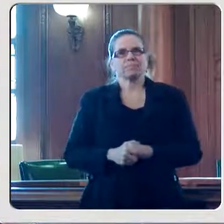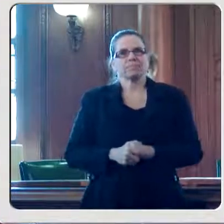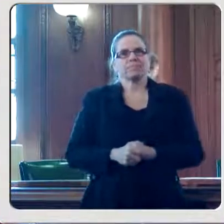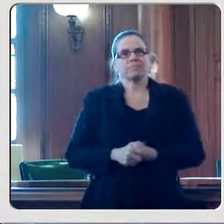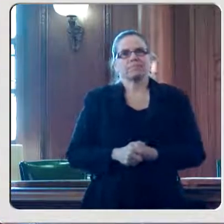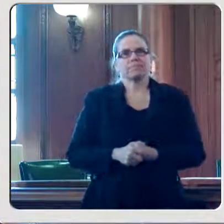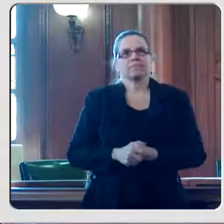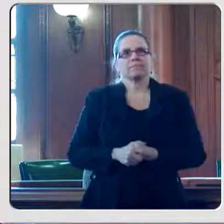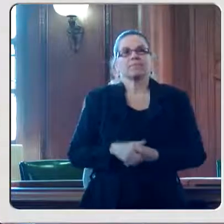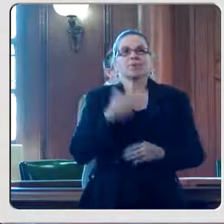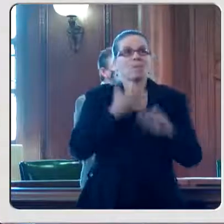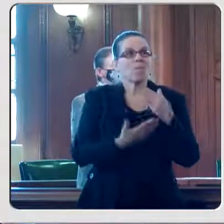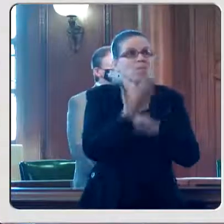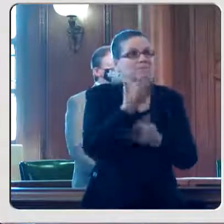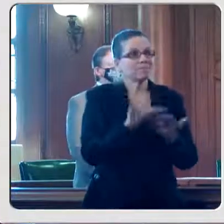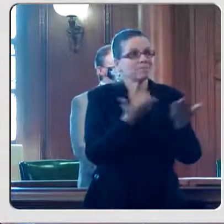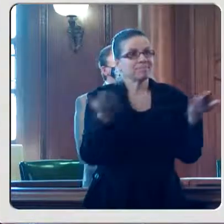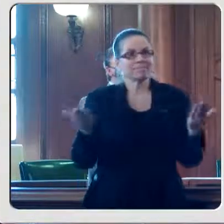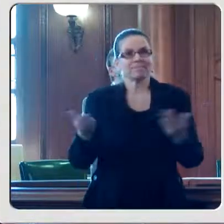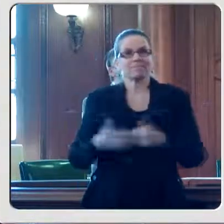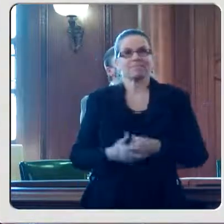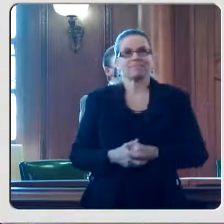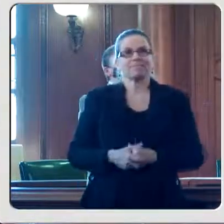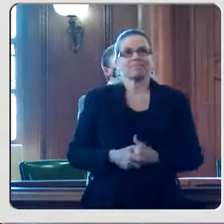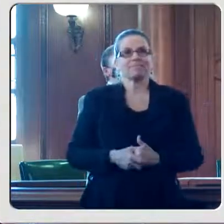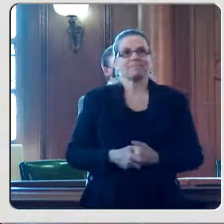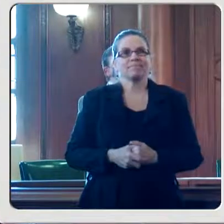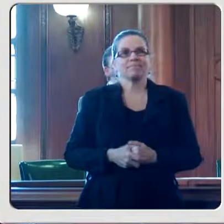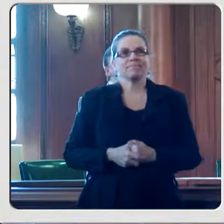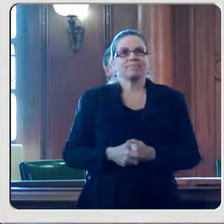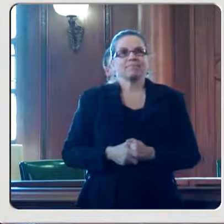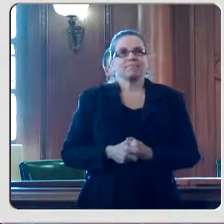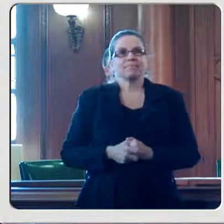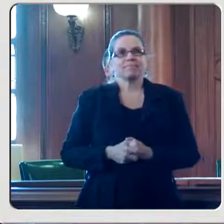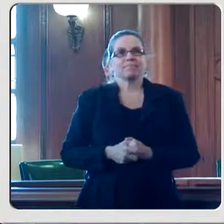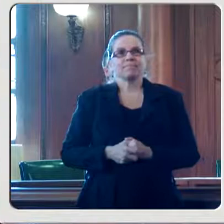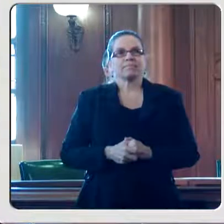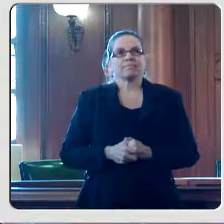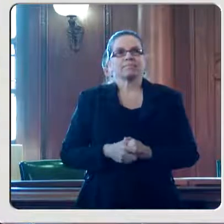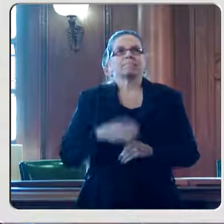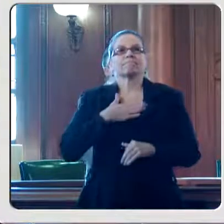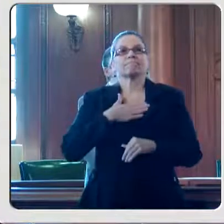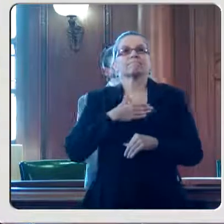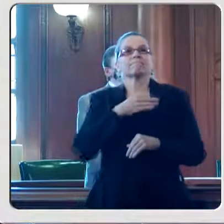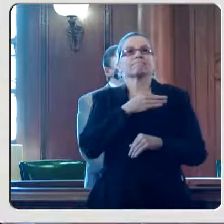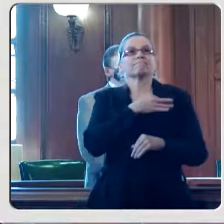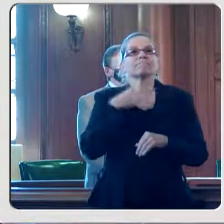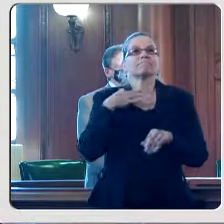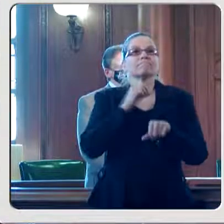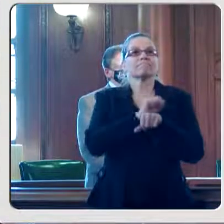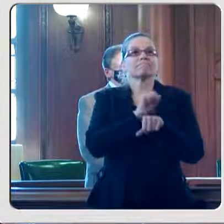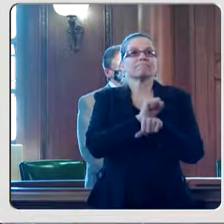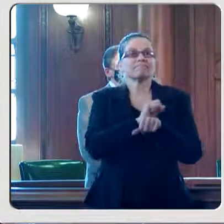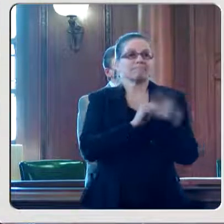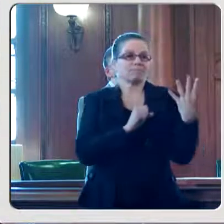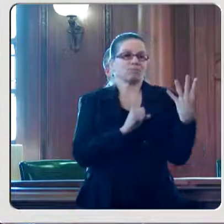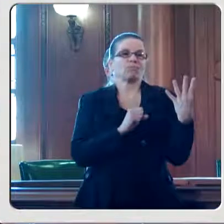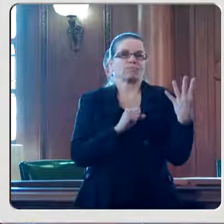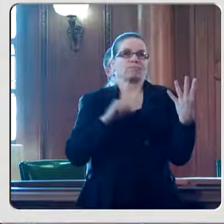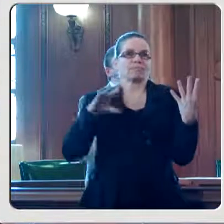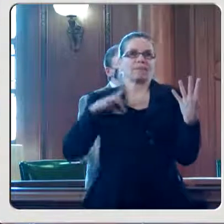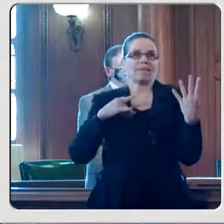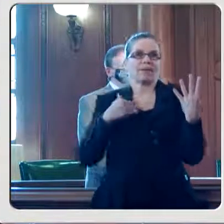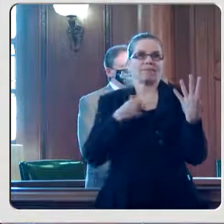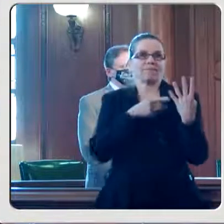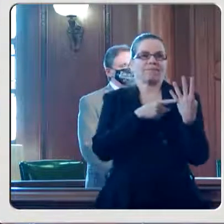Good morning. We have 4 officers currently out, have tested positive